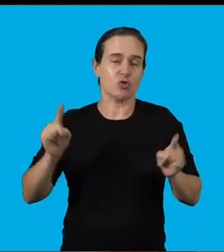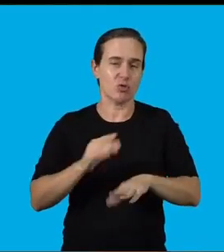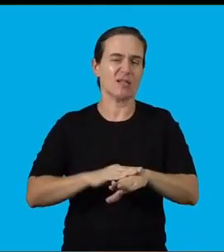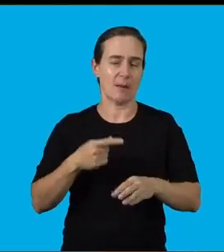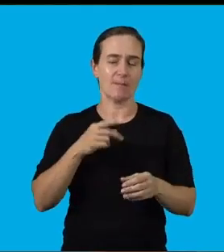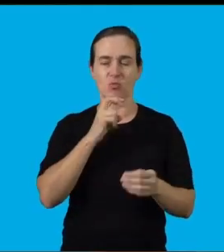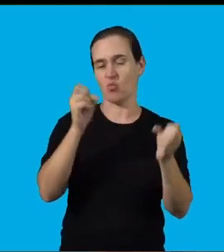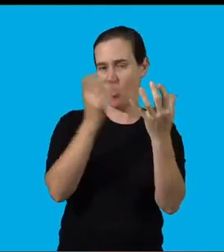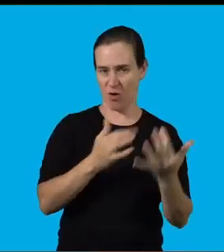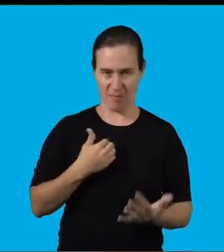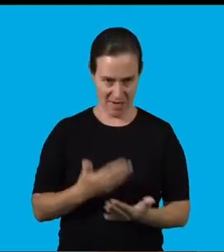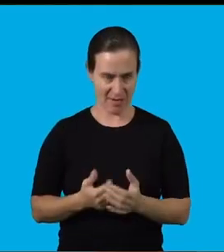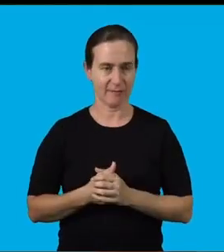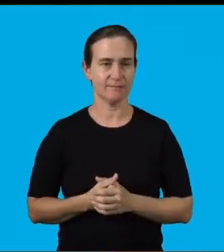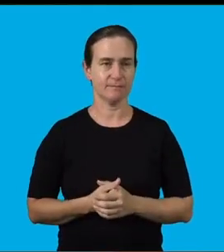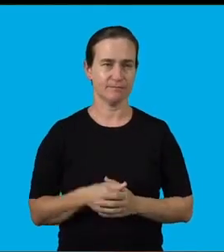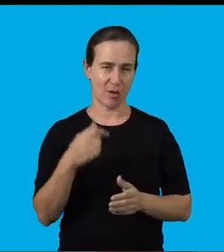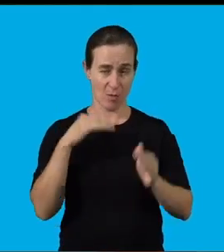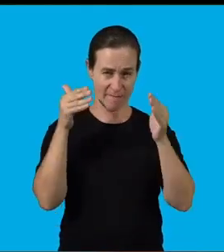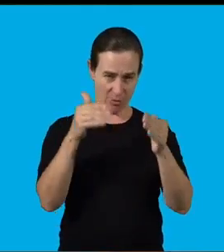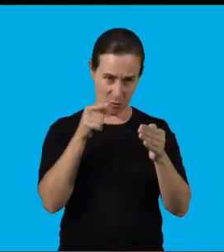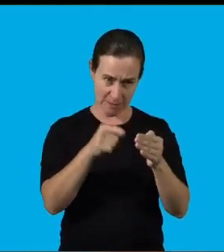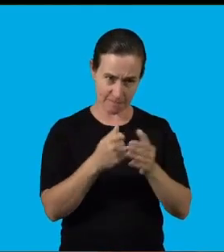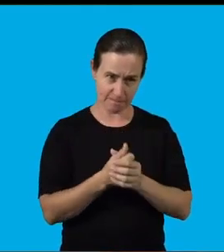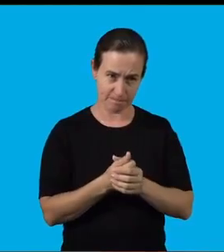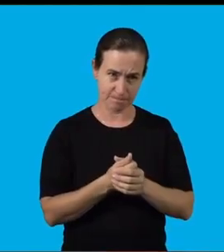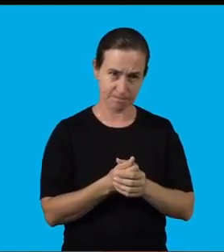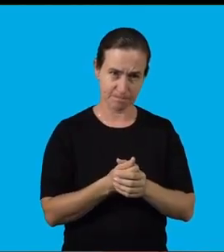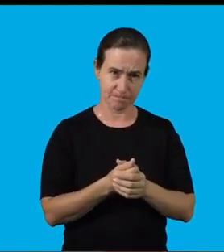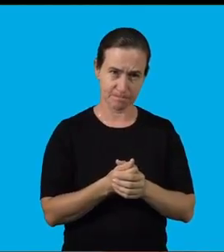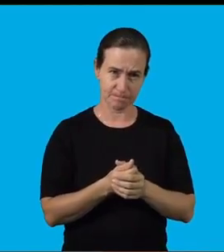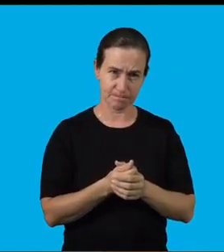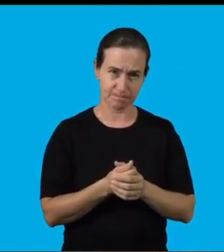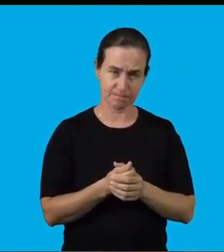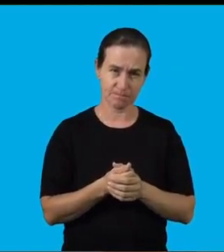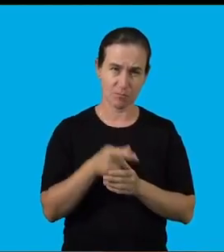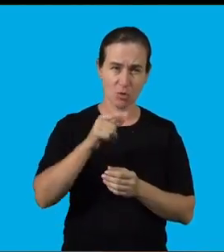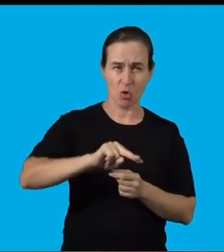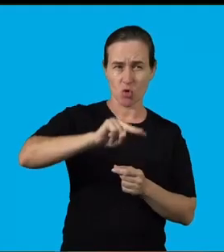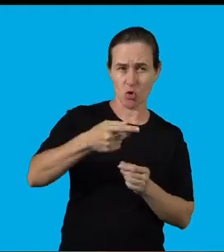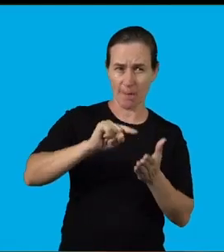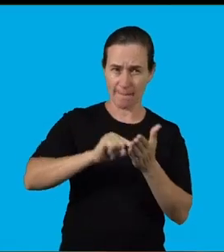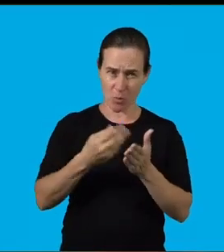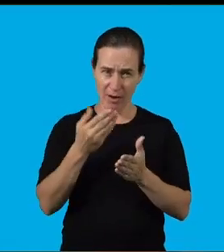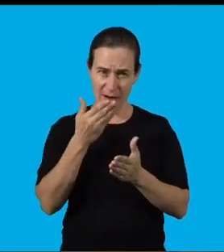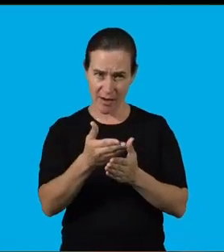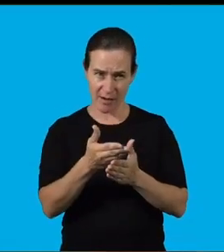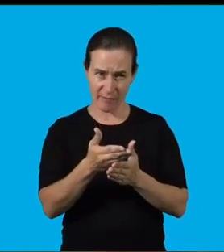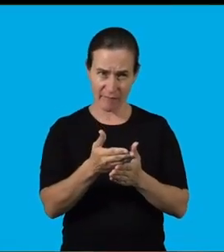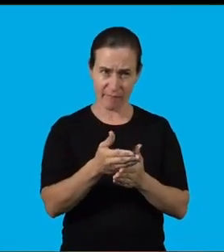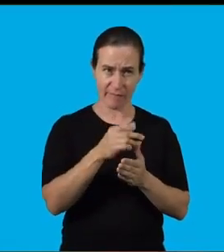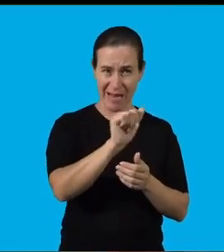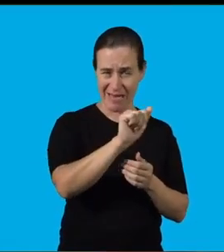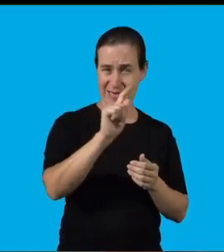working out that you need to do. Okay, let's focus on our graph now. We've got that A and T are turning points of this graph G,